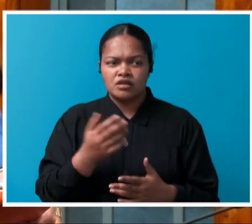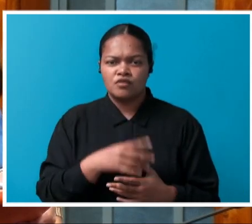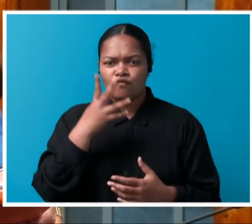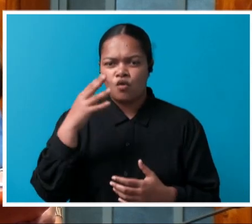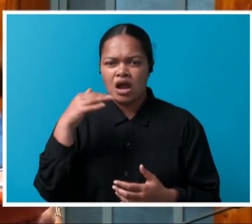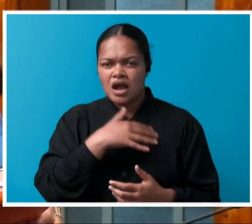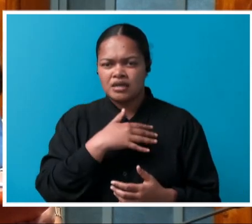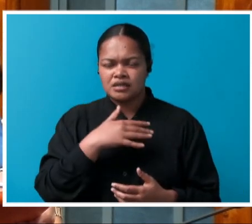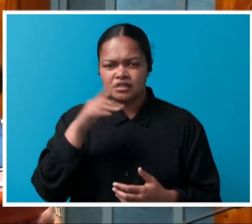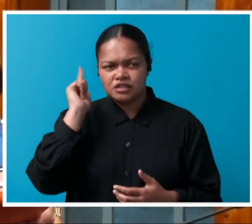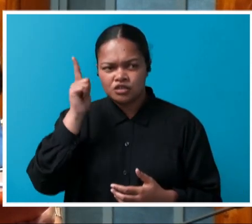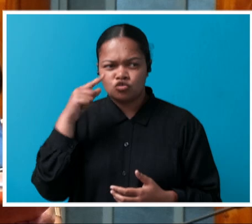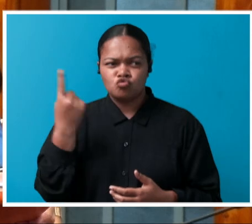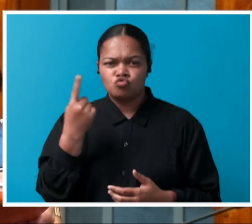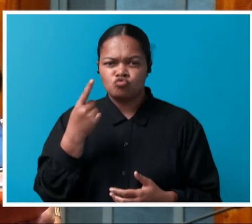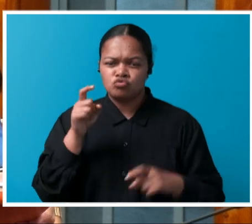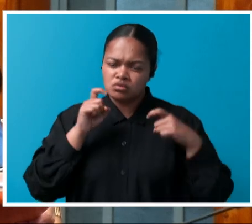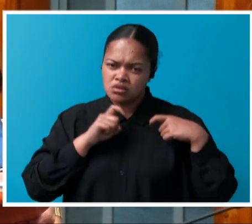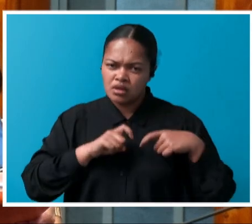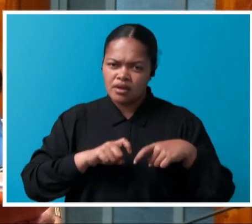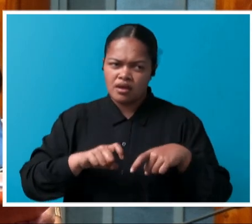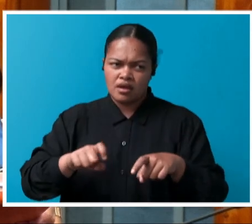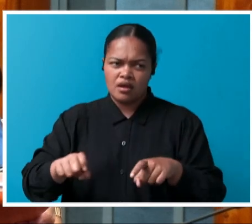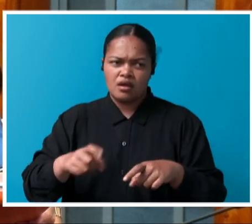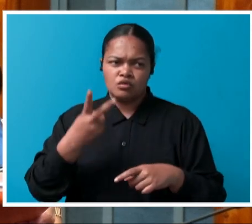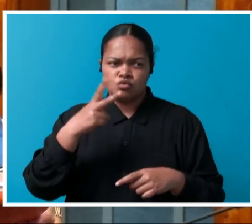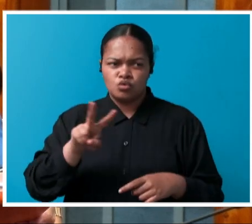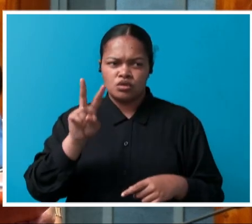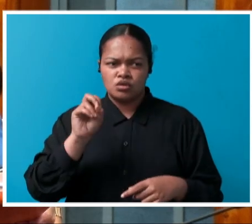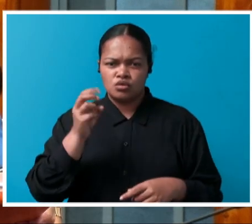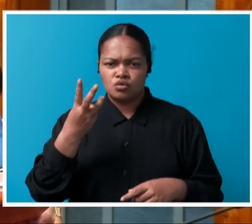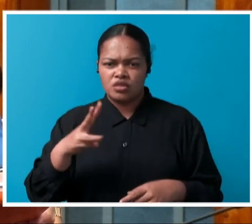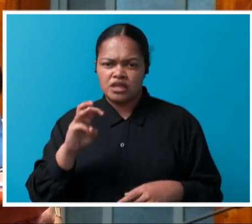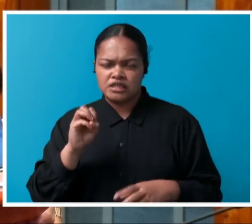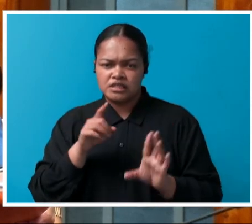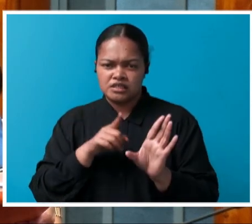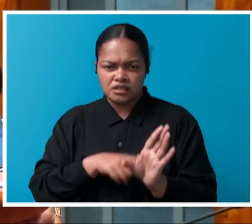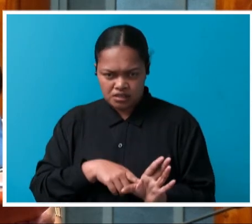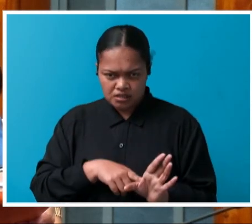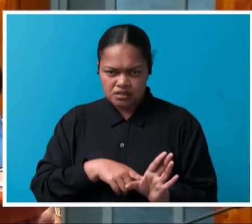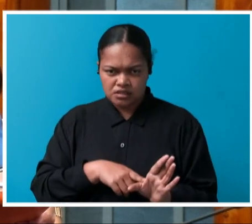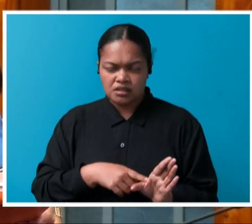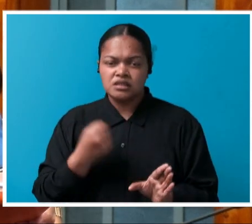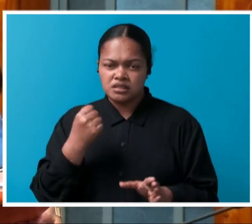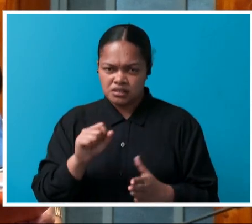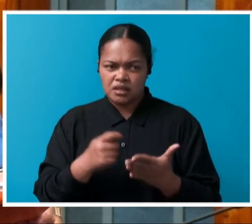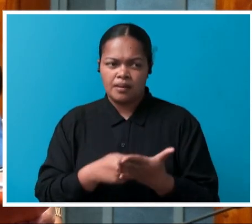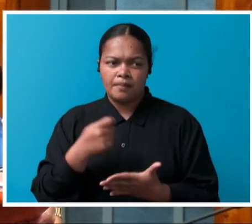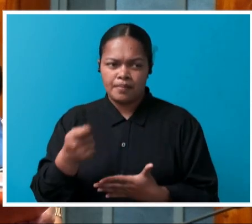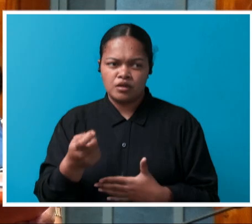teachers who have served as teachers for over 20 to 30 years and are still being paid